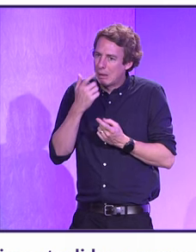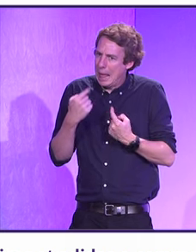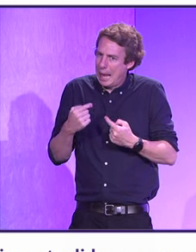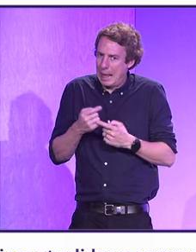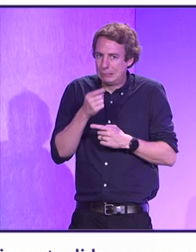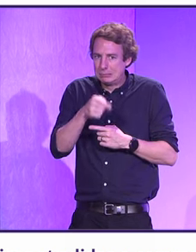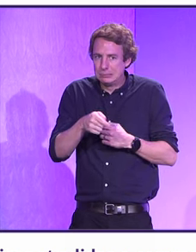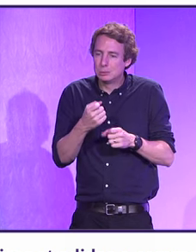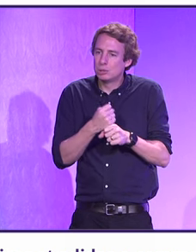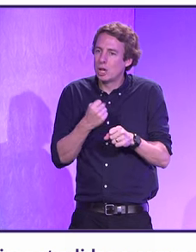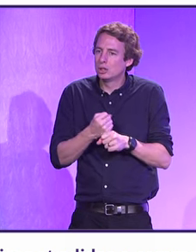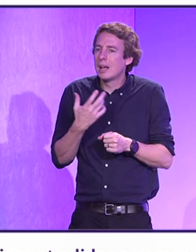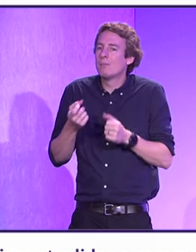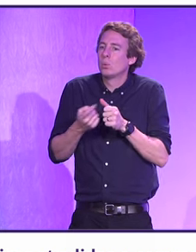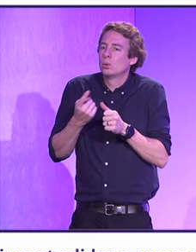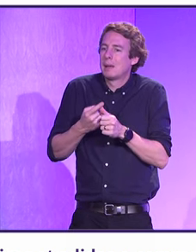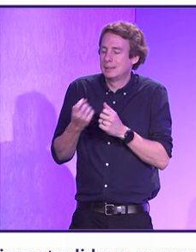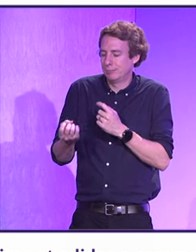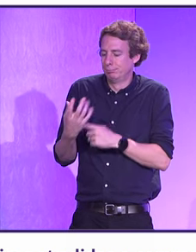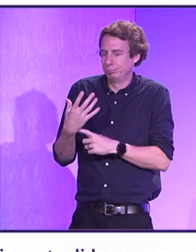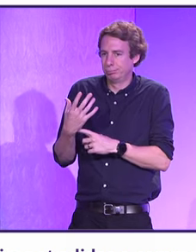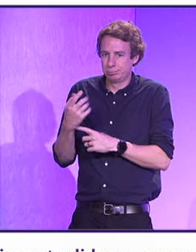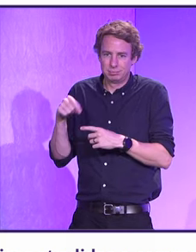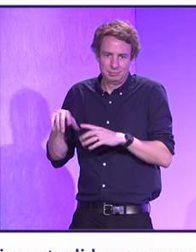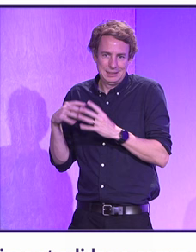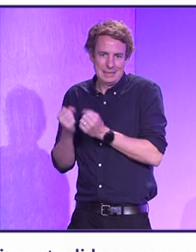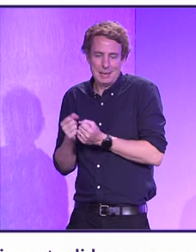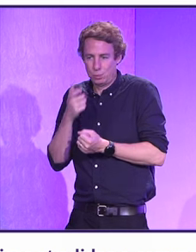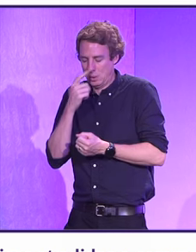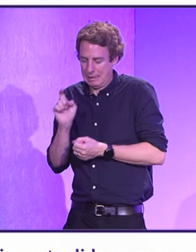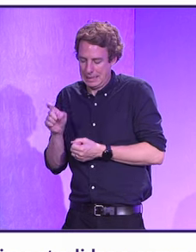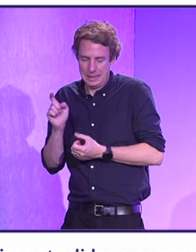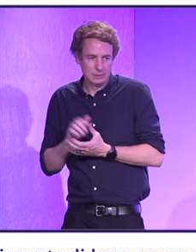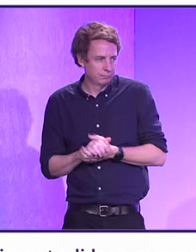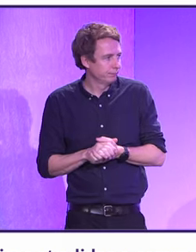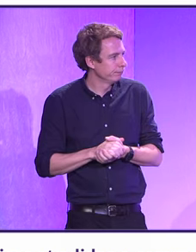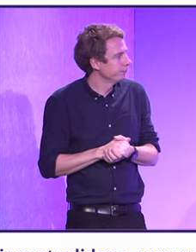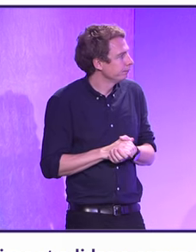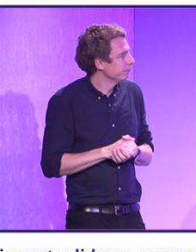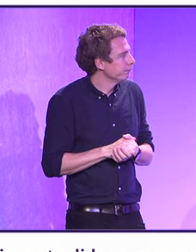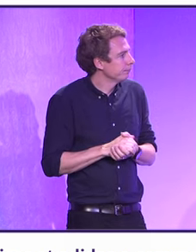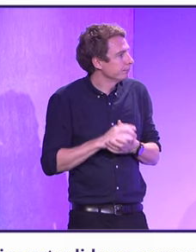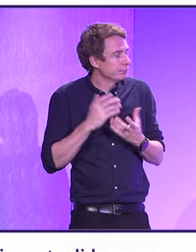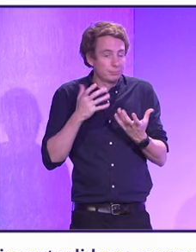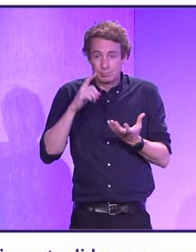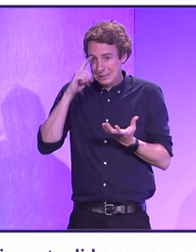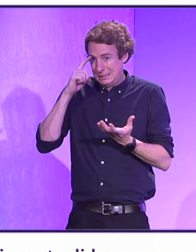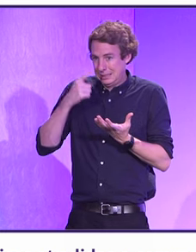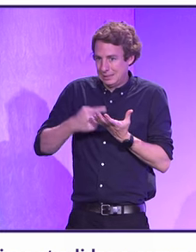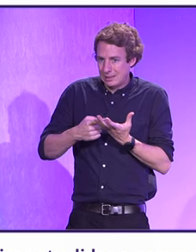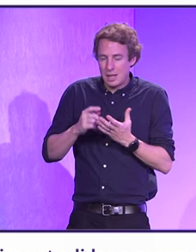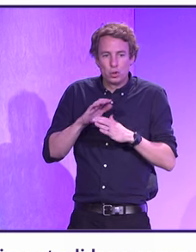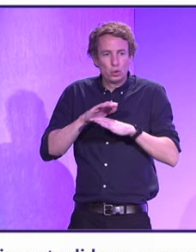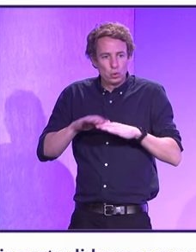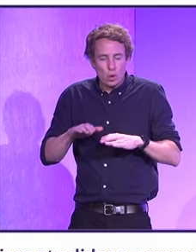allowed to go to production, we have an automation that will pop up a message in Teams, and you can click the button. Here was a conscious decision